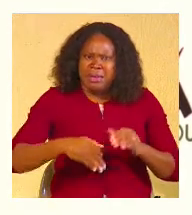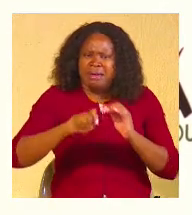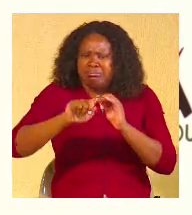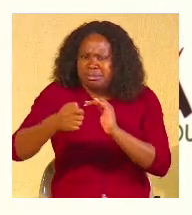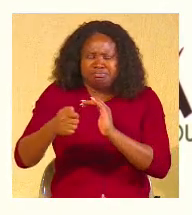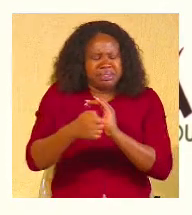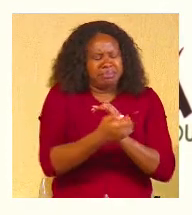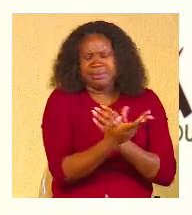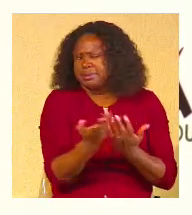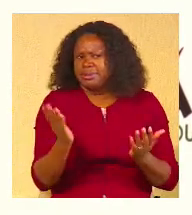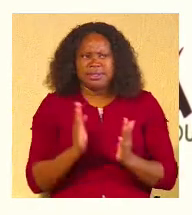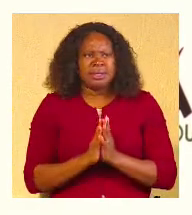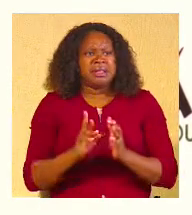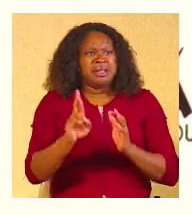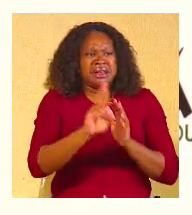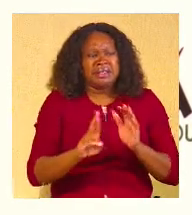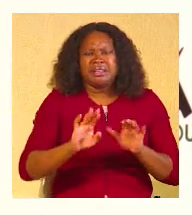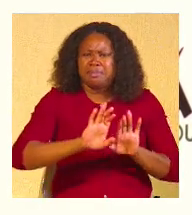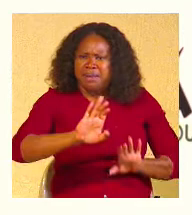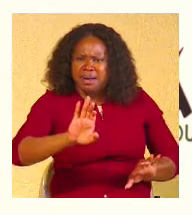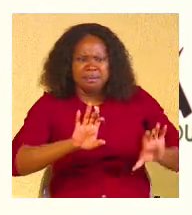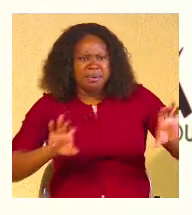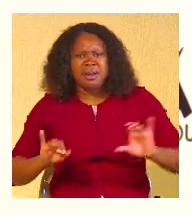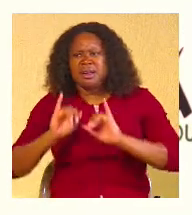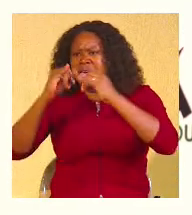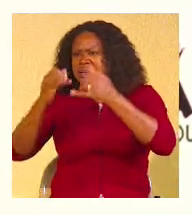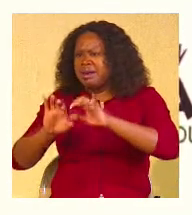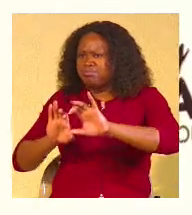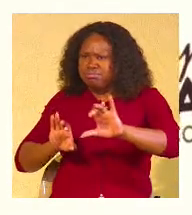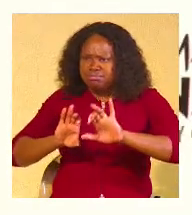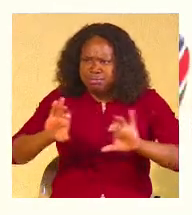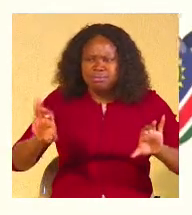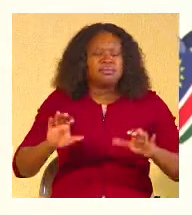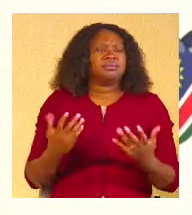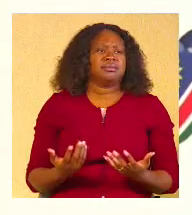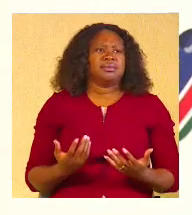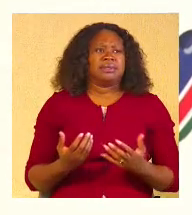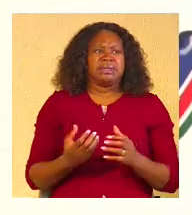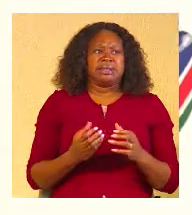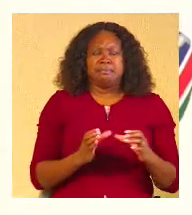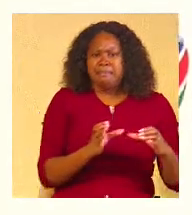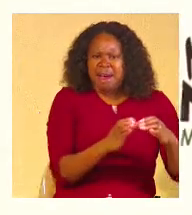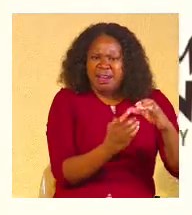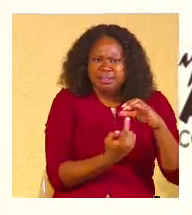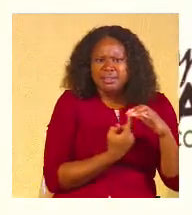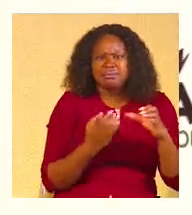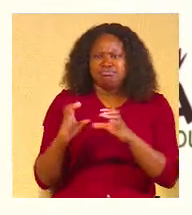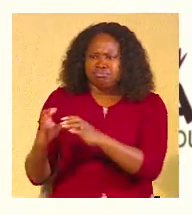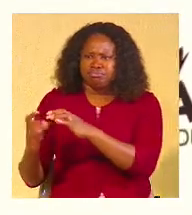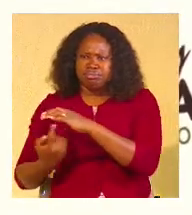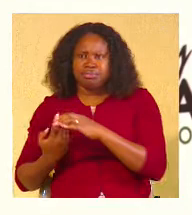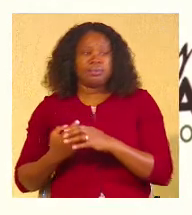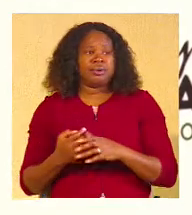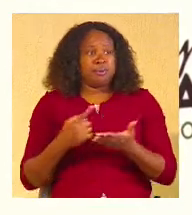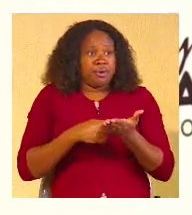lockdown. The regions are isolated, the towns are isolated, and I think in this